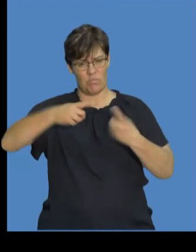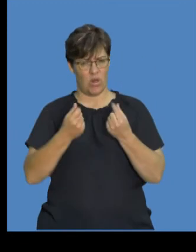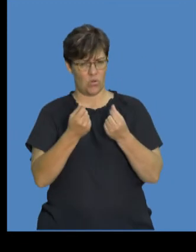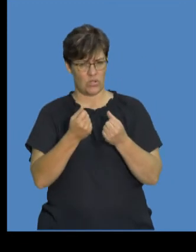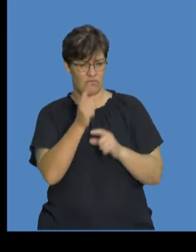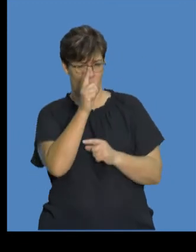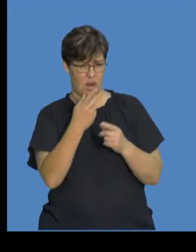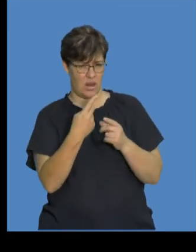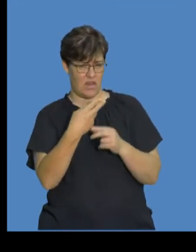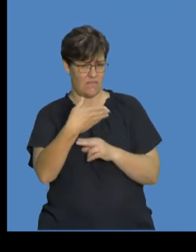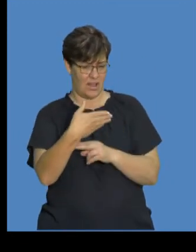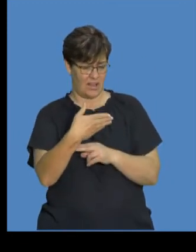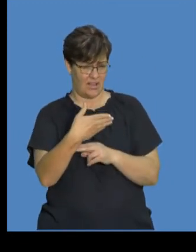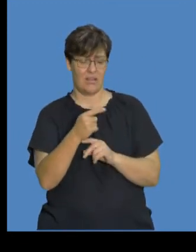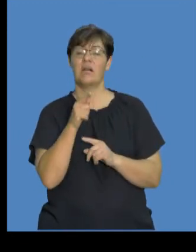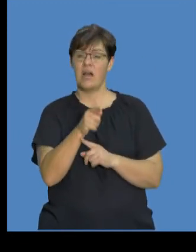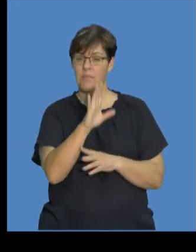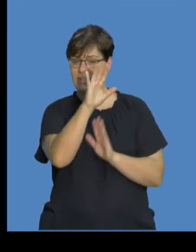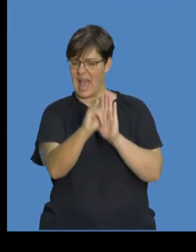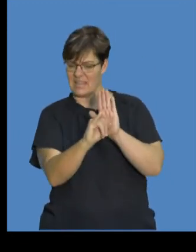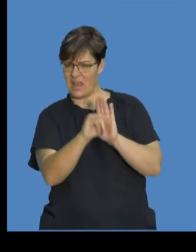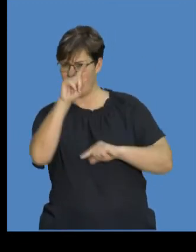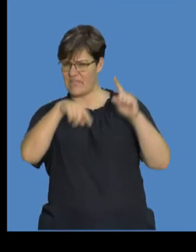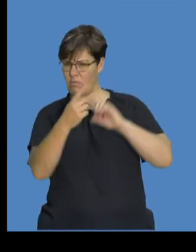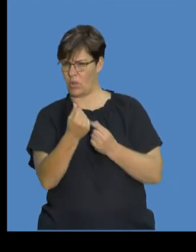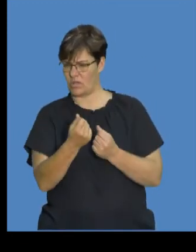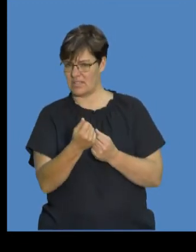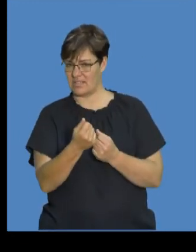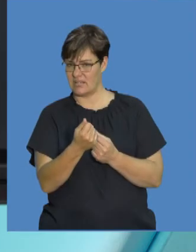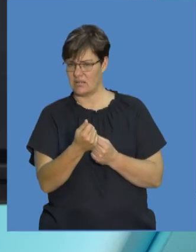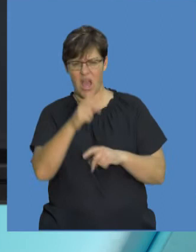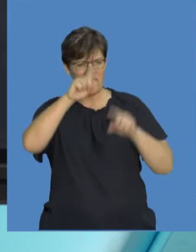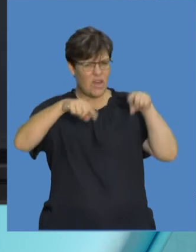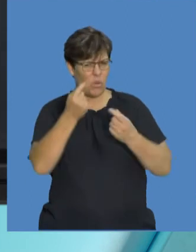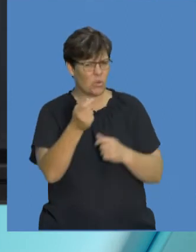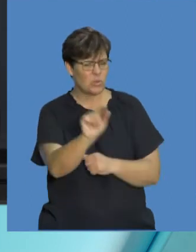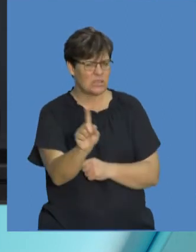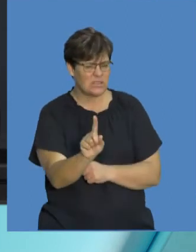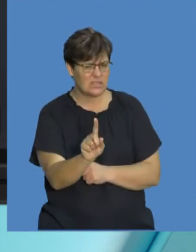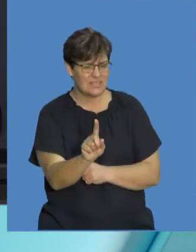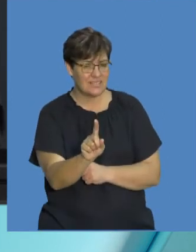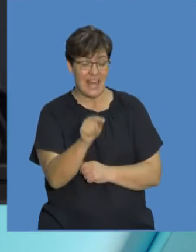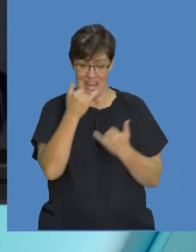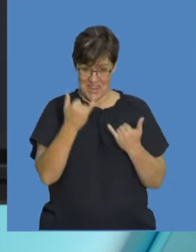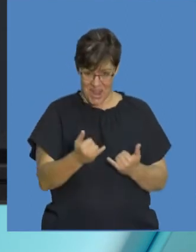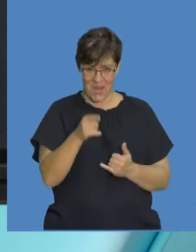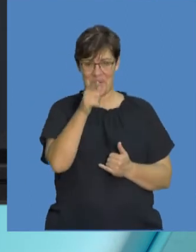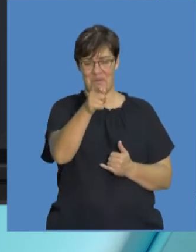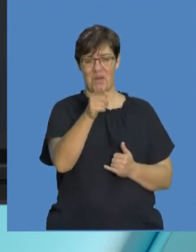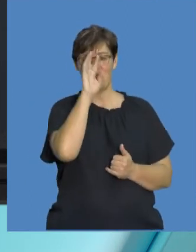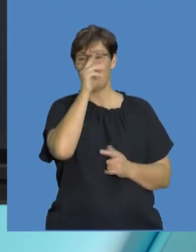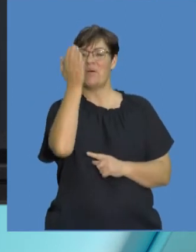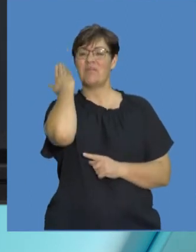unit, once again, you now have to identify your variable costs. Which are your variable costs? Now, this is